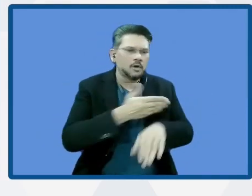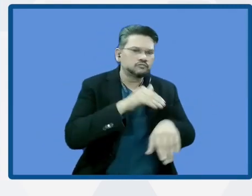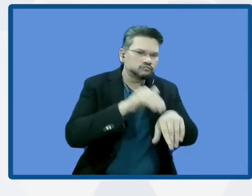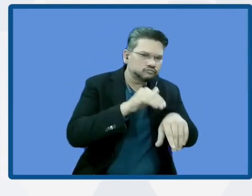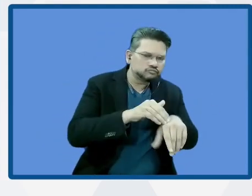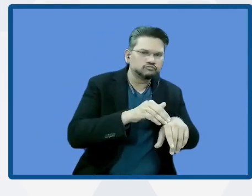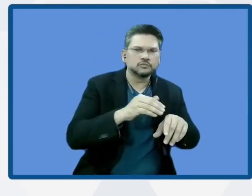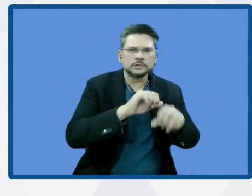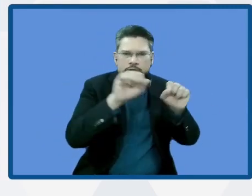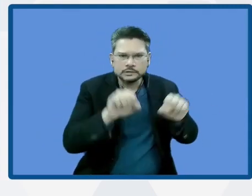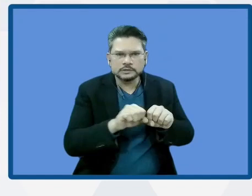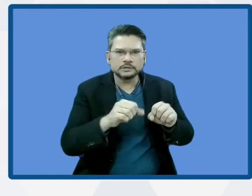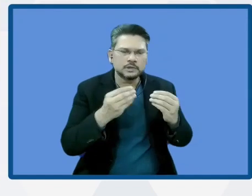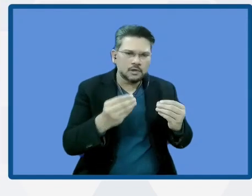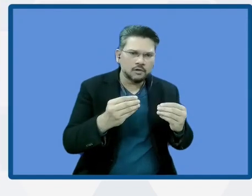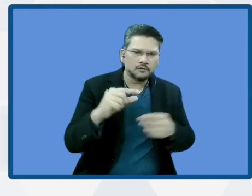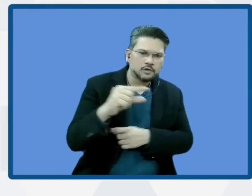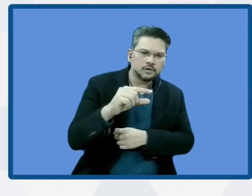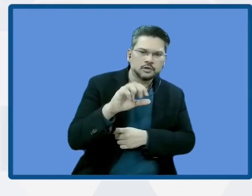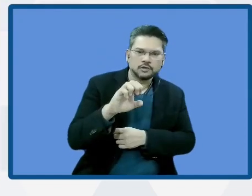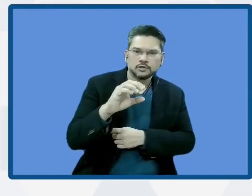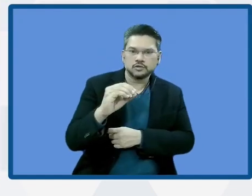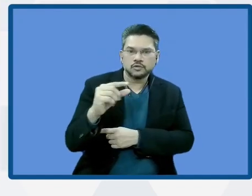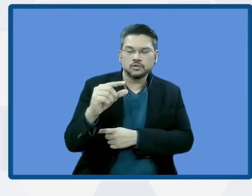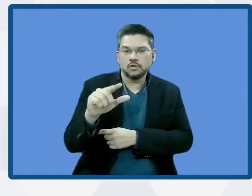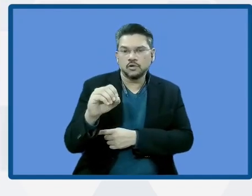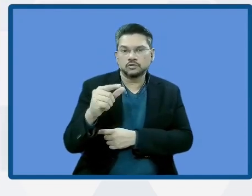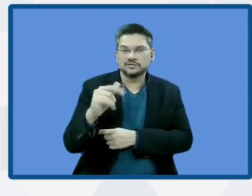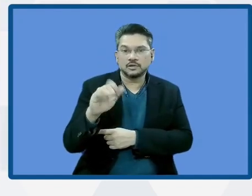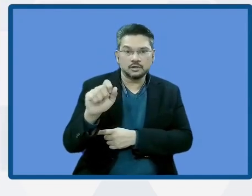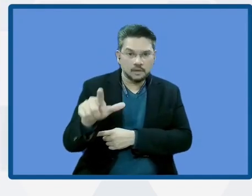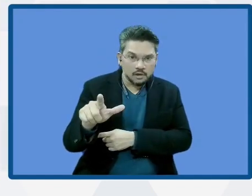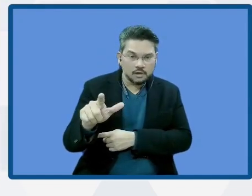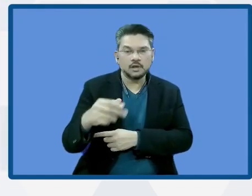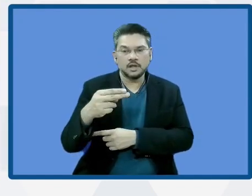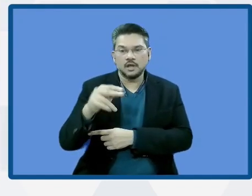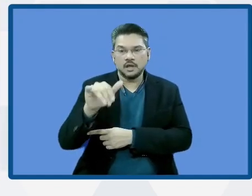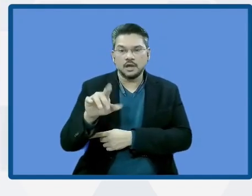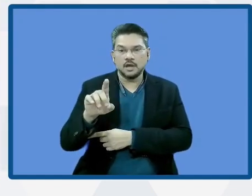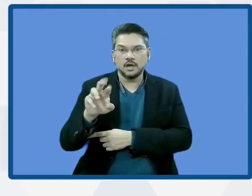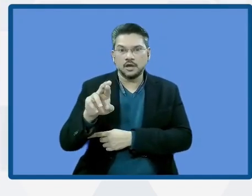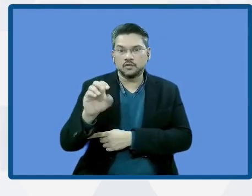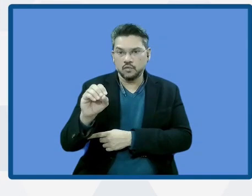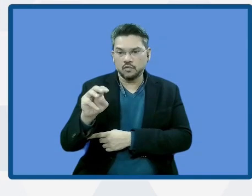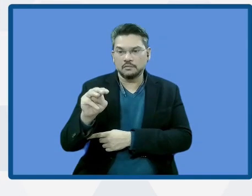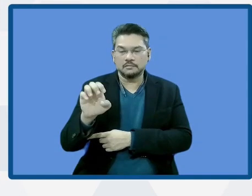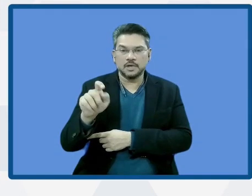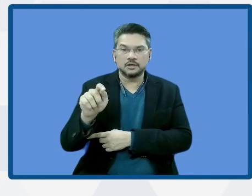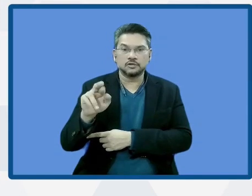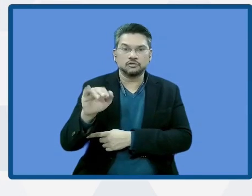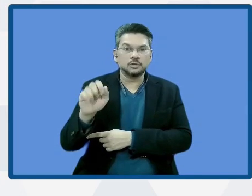and hydrometeorological hazards. In this regard, I have the honor